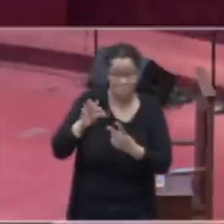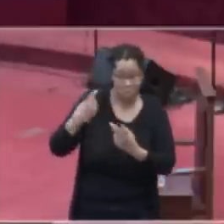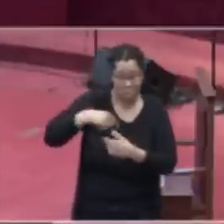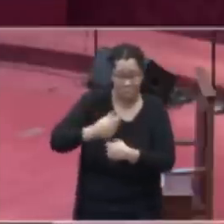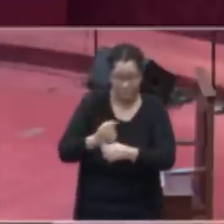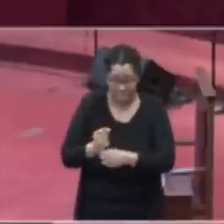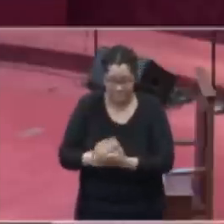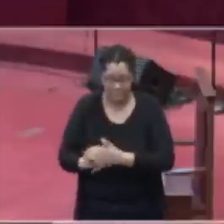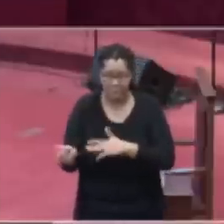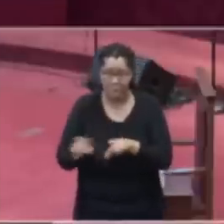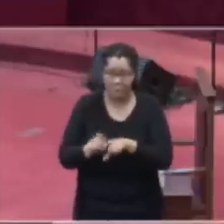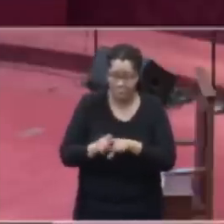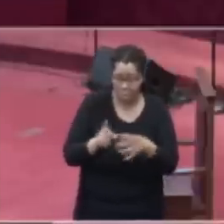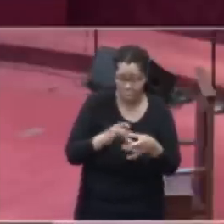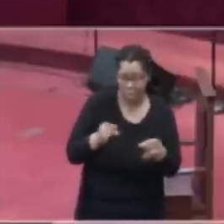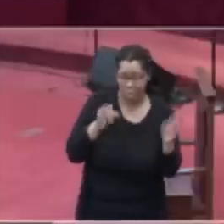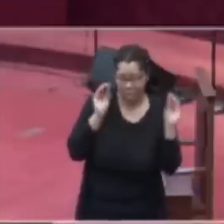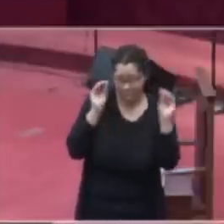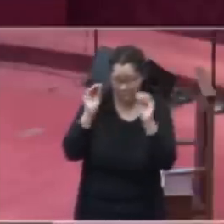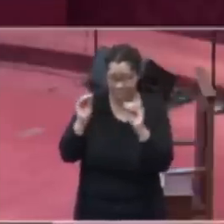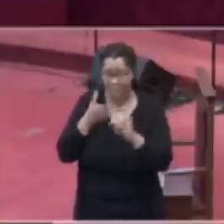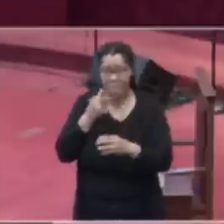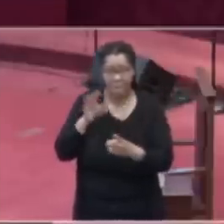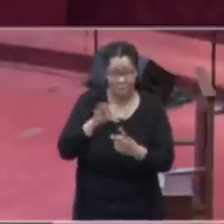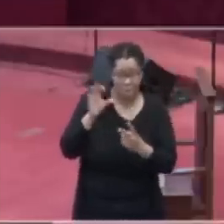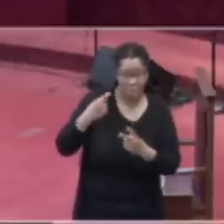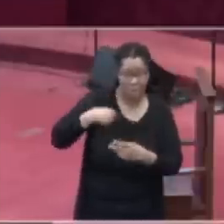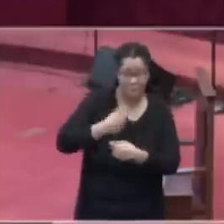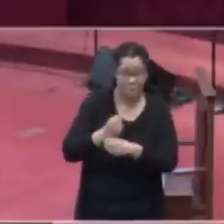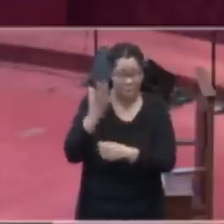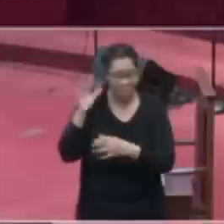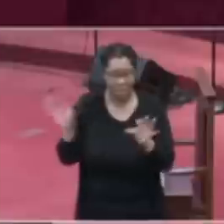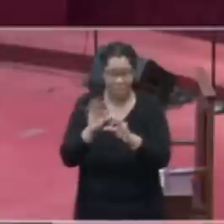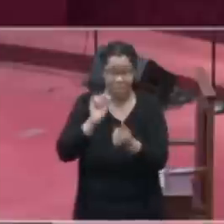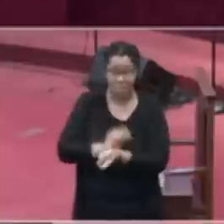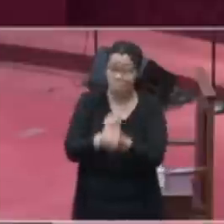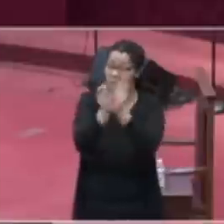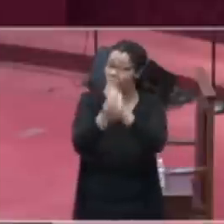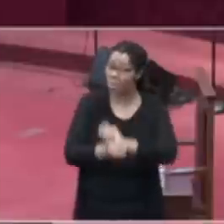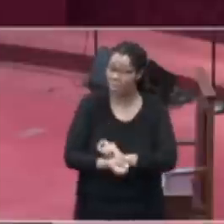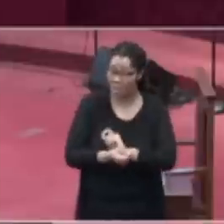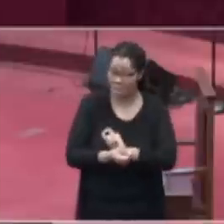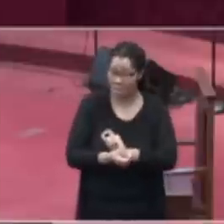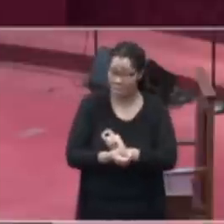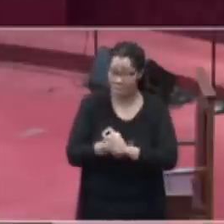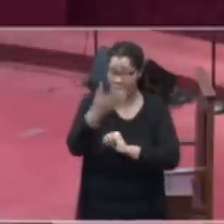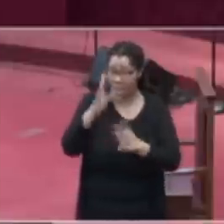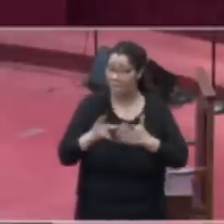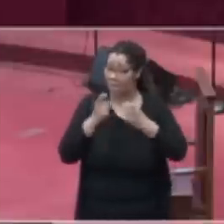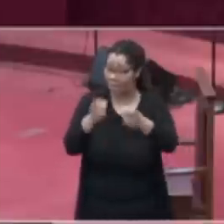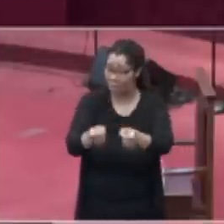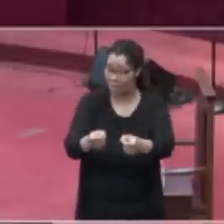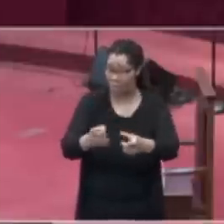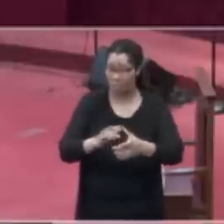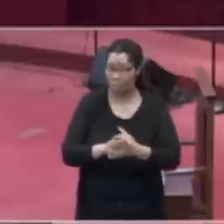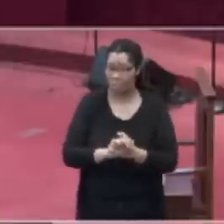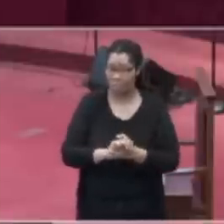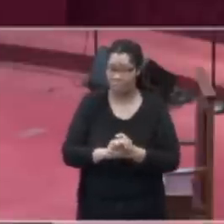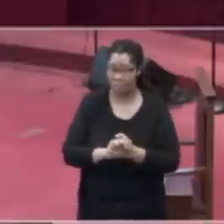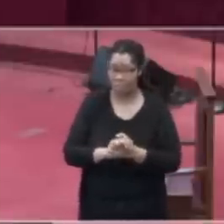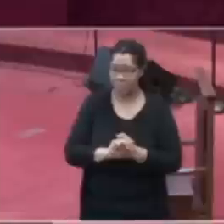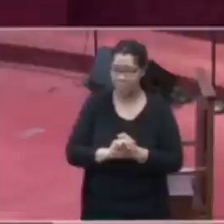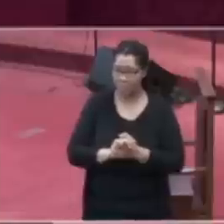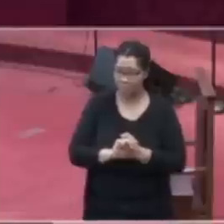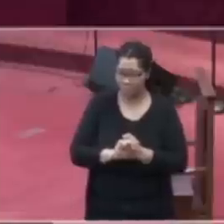is also teaching that we make better choices because spiritual transformation was God's gift to you.